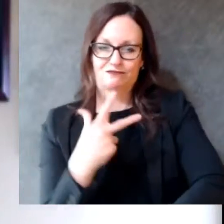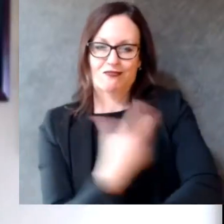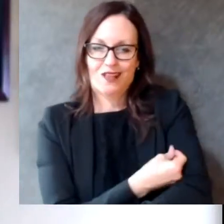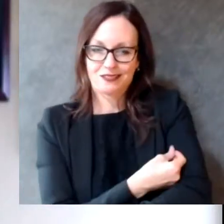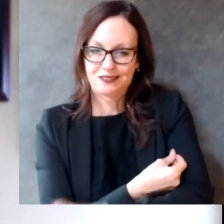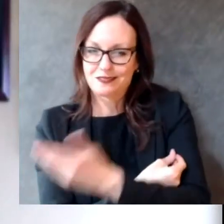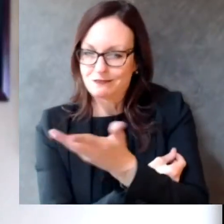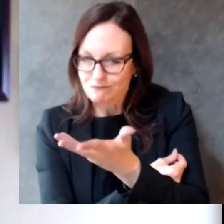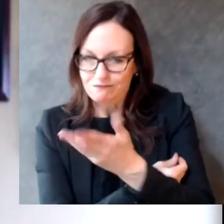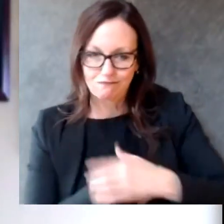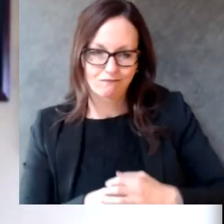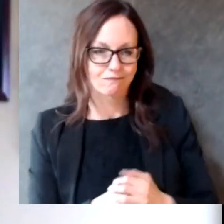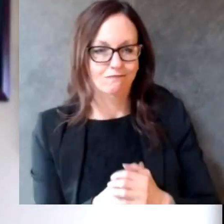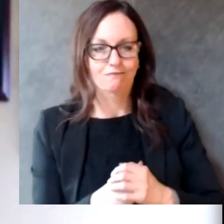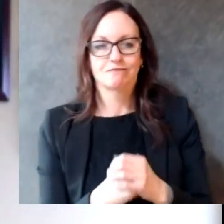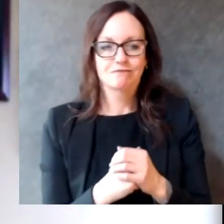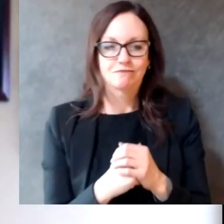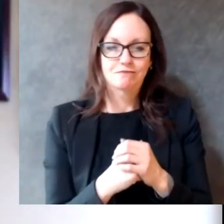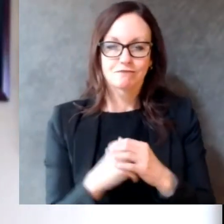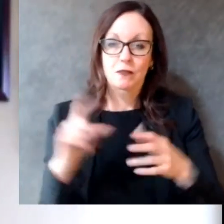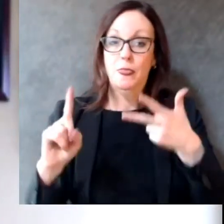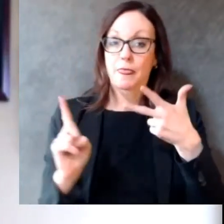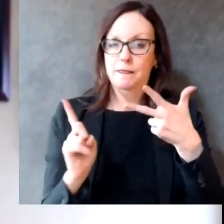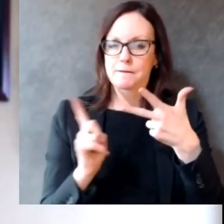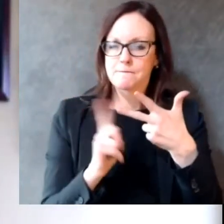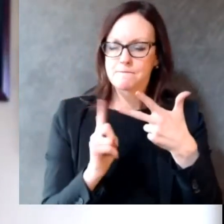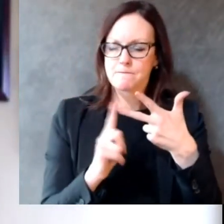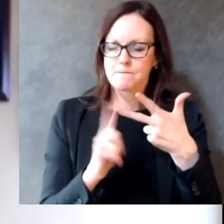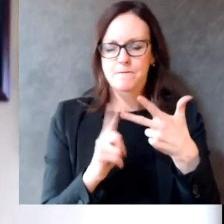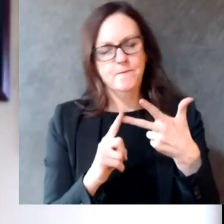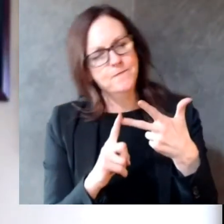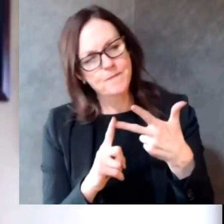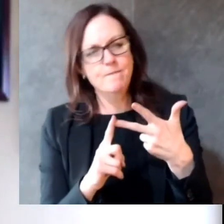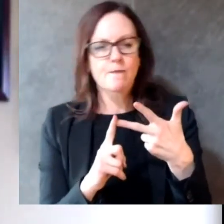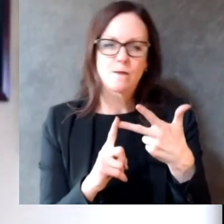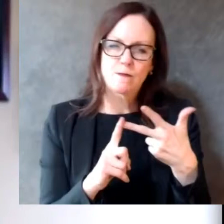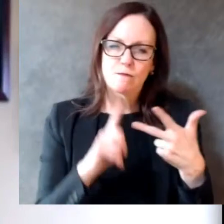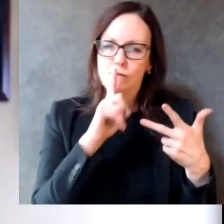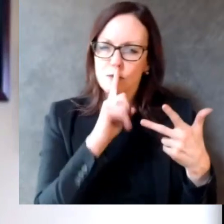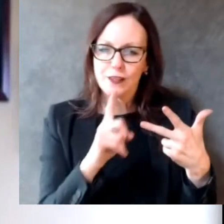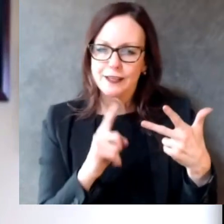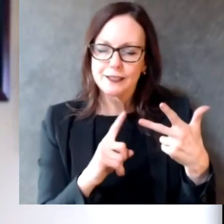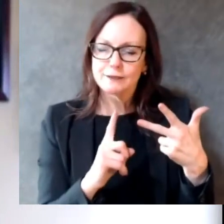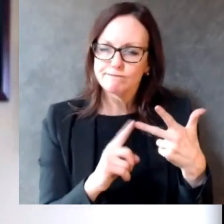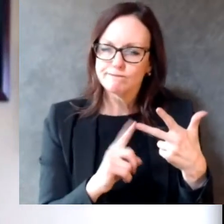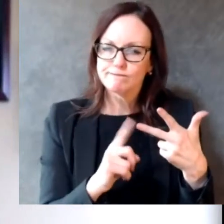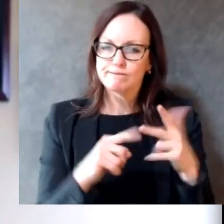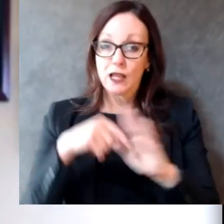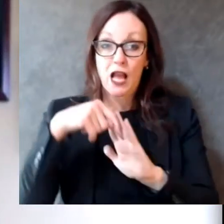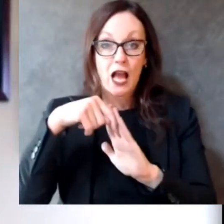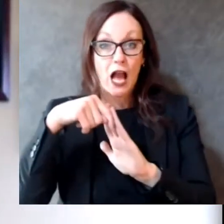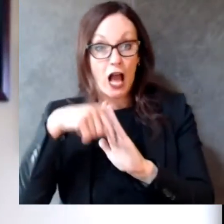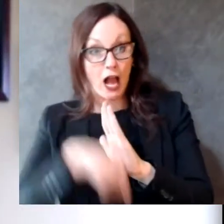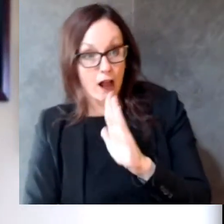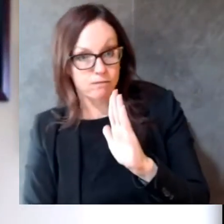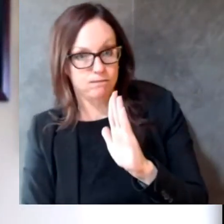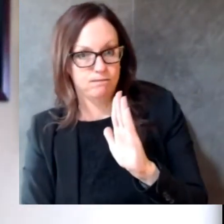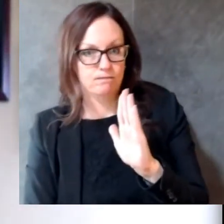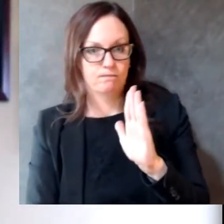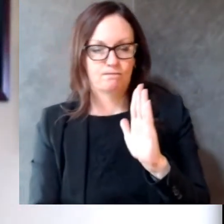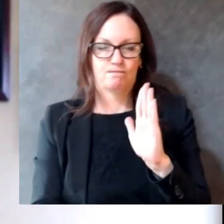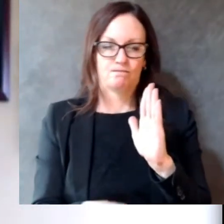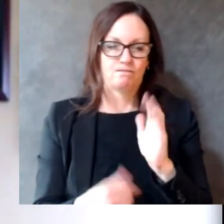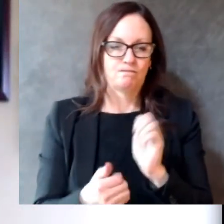thrombosis thrombocytopenia syndrome. The consensus among colleagues and a lot of us in the